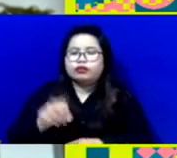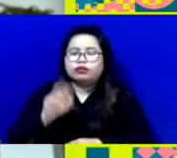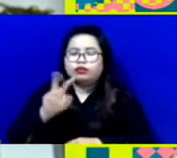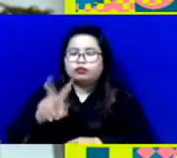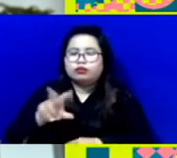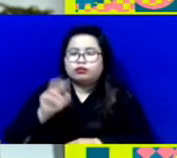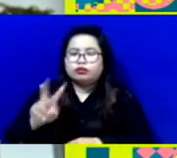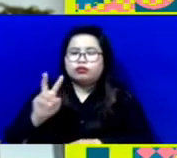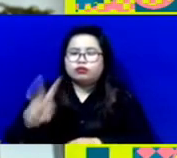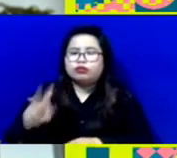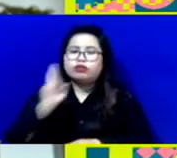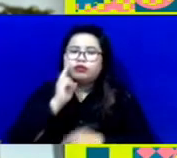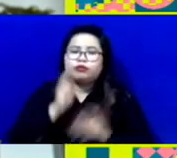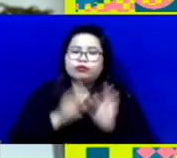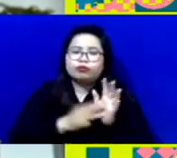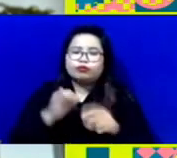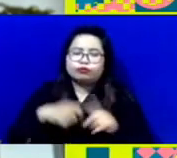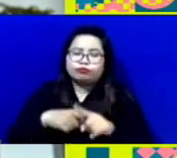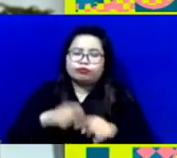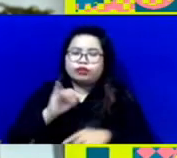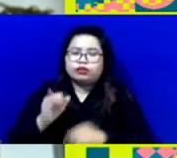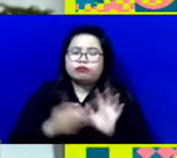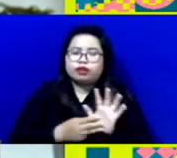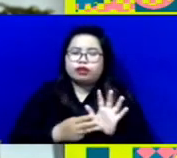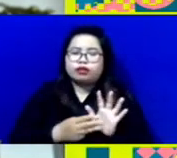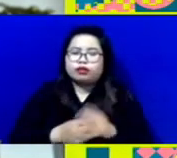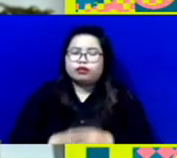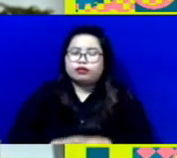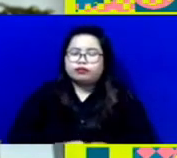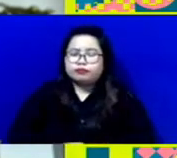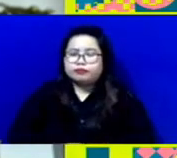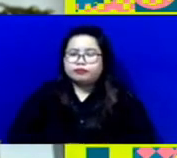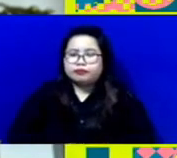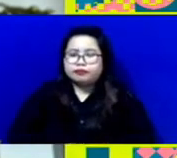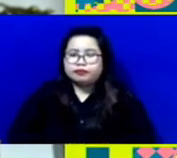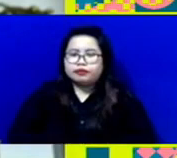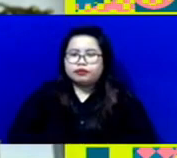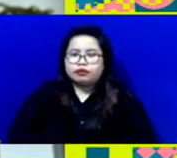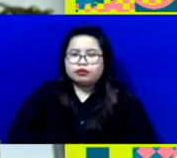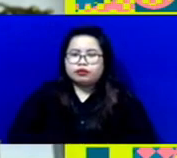V20 2022 Co-Chairs. And also